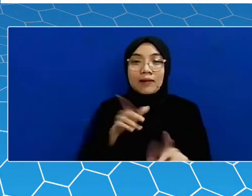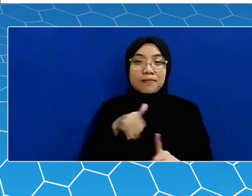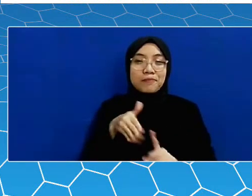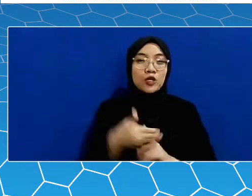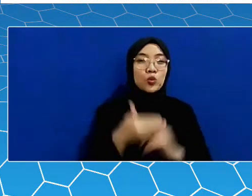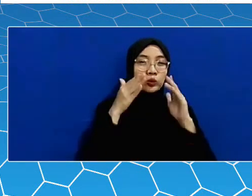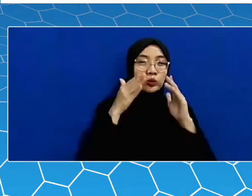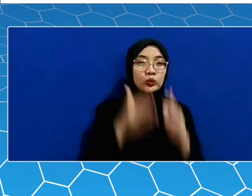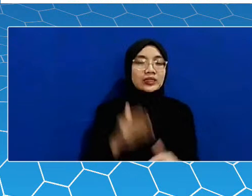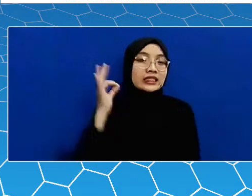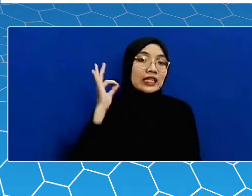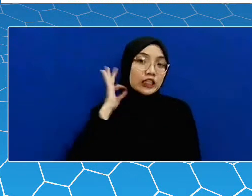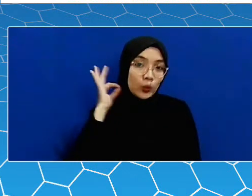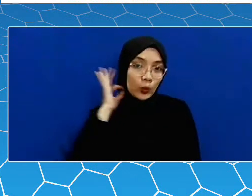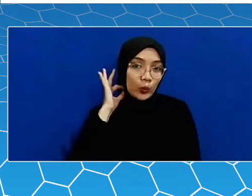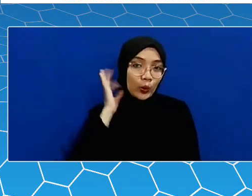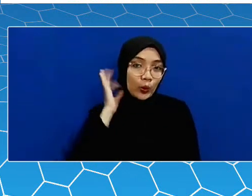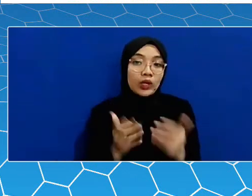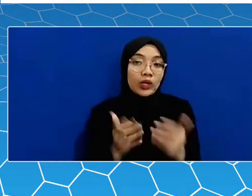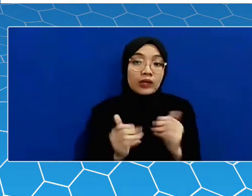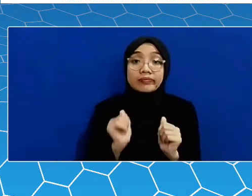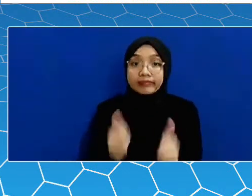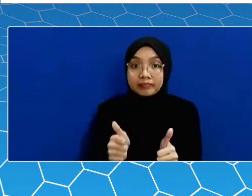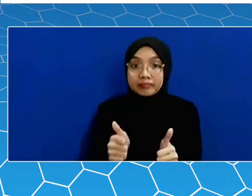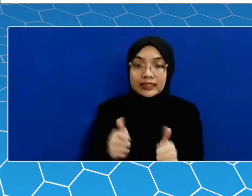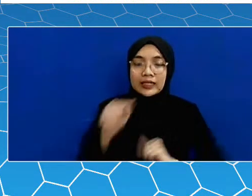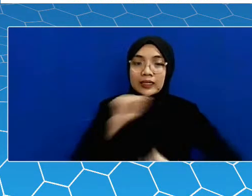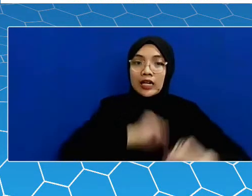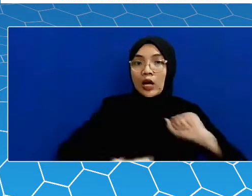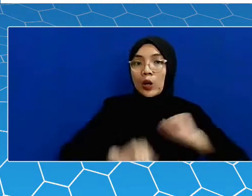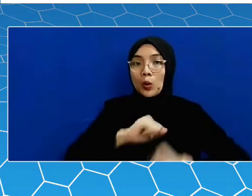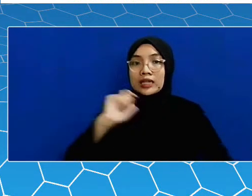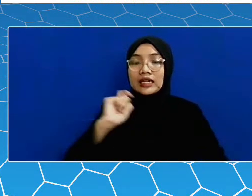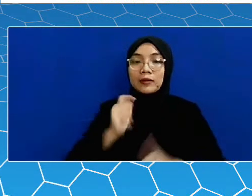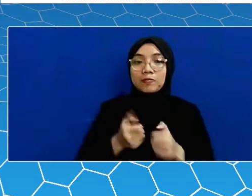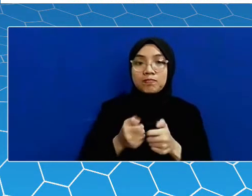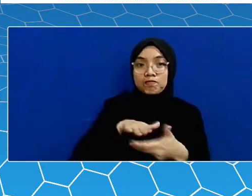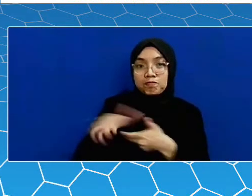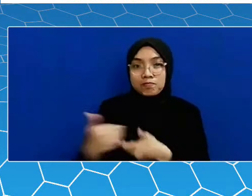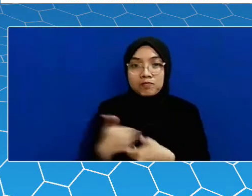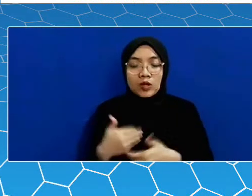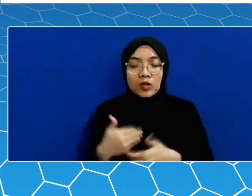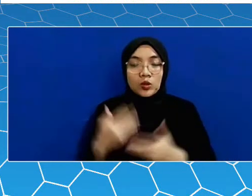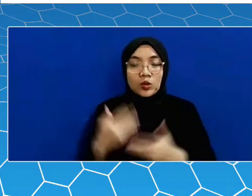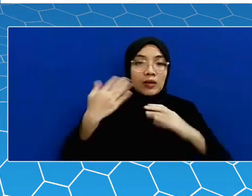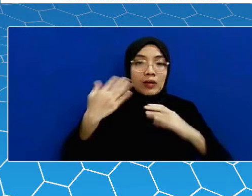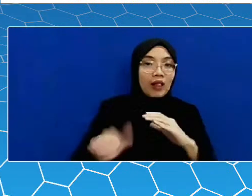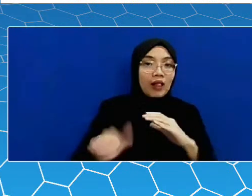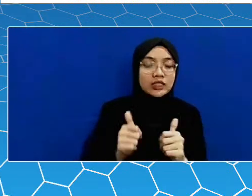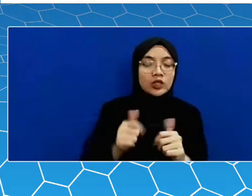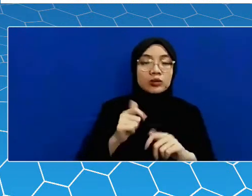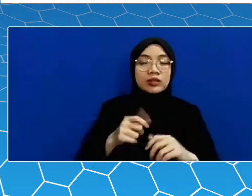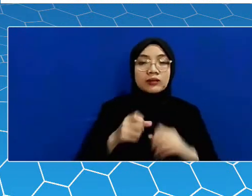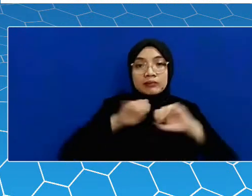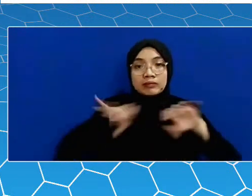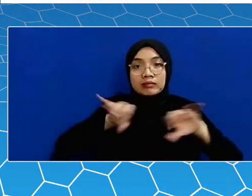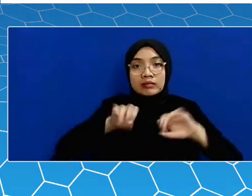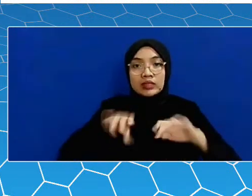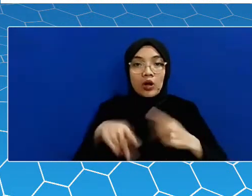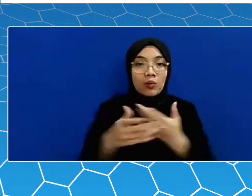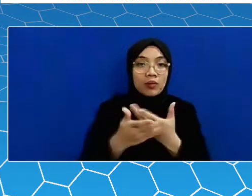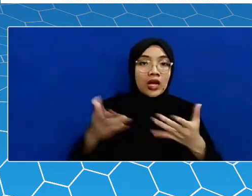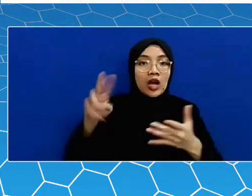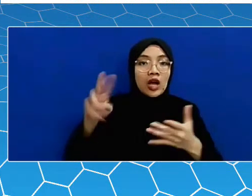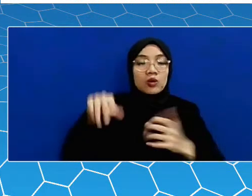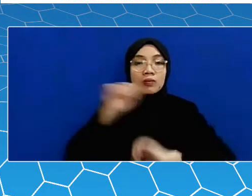the platform or through text messaging or email to alert people when tests are overdue or when they're out of range. It